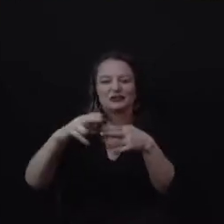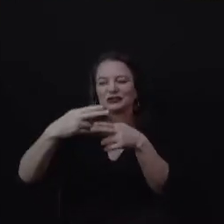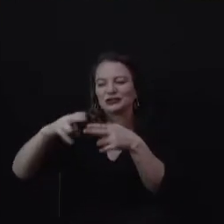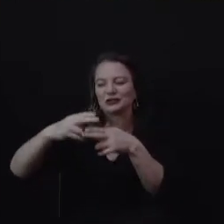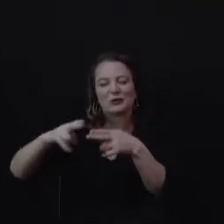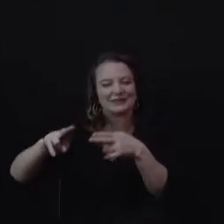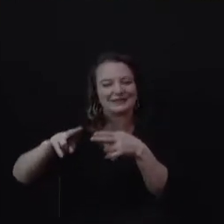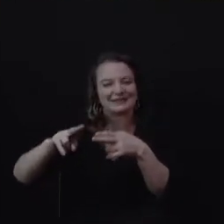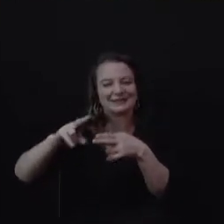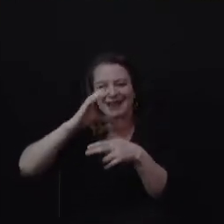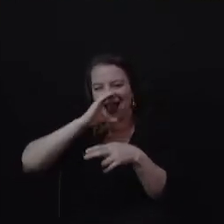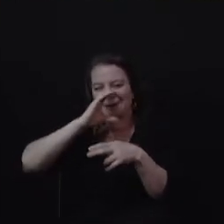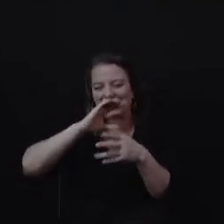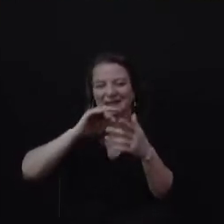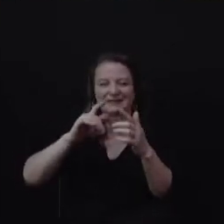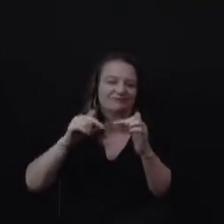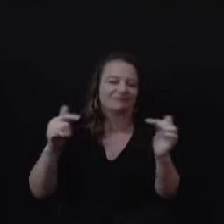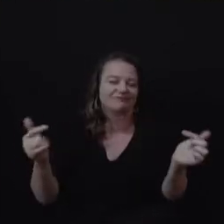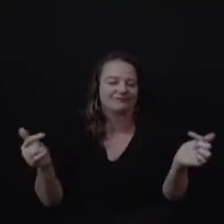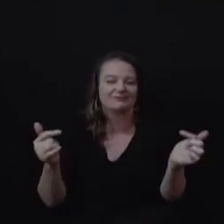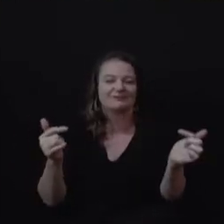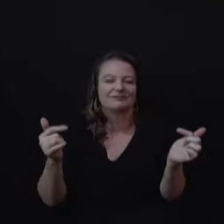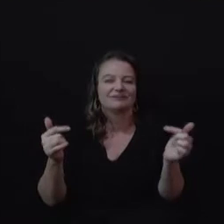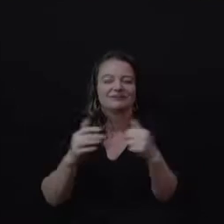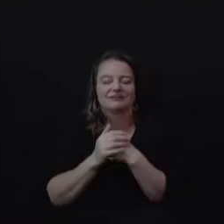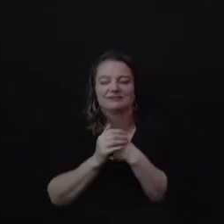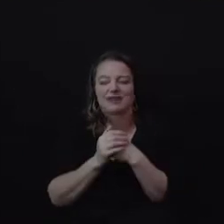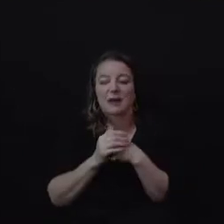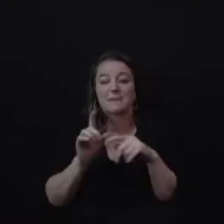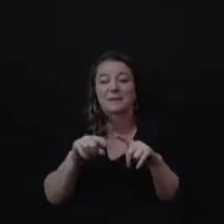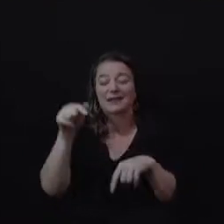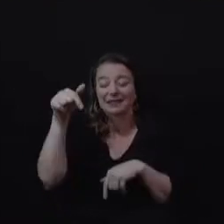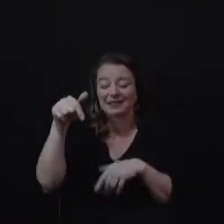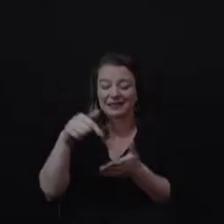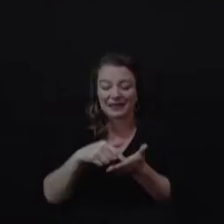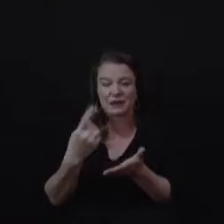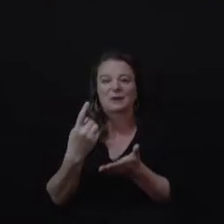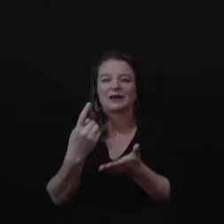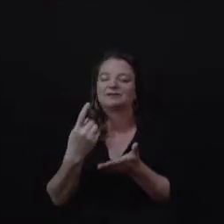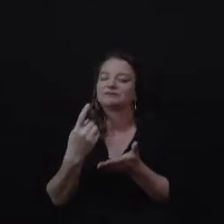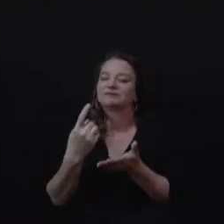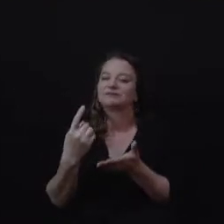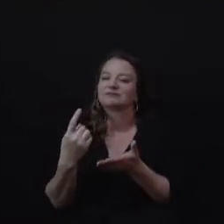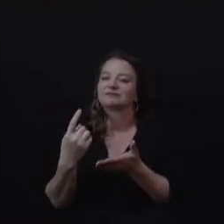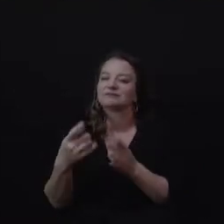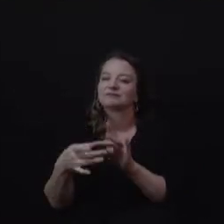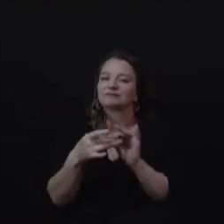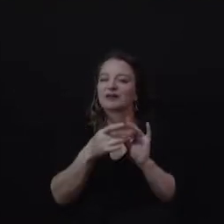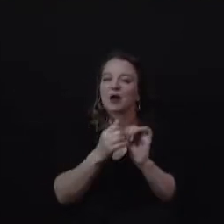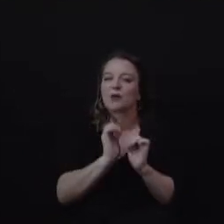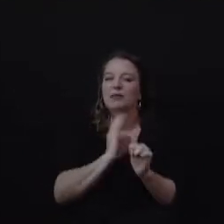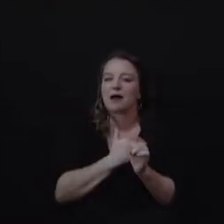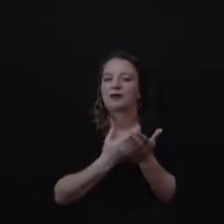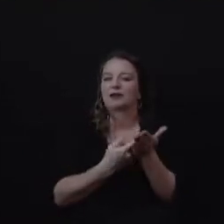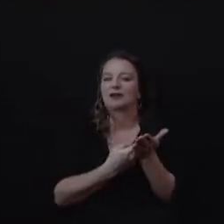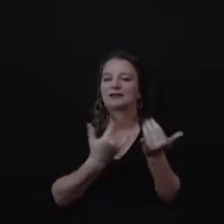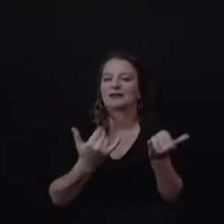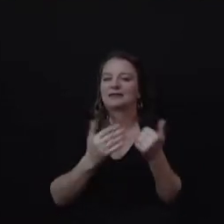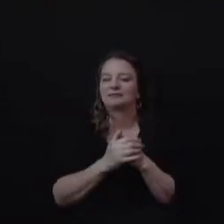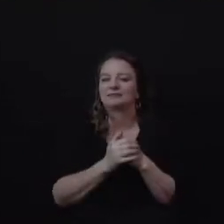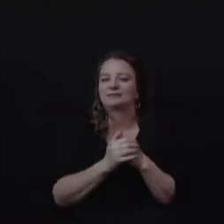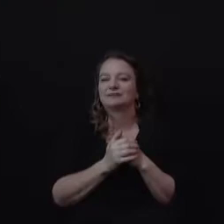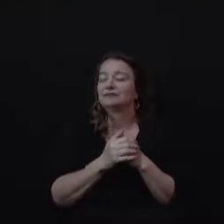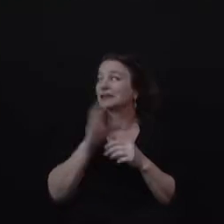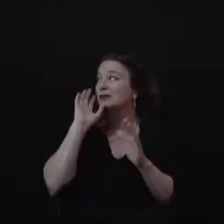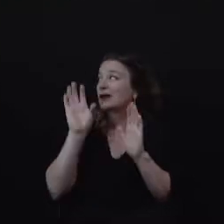animated shows that they would show, but this one is relevant to our talk today. Here's an